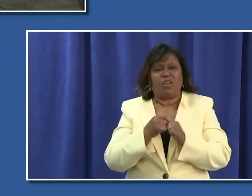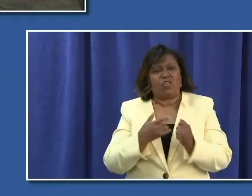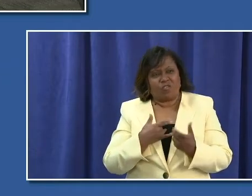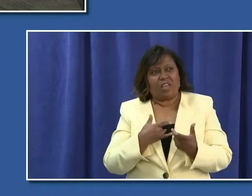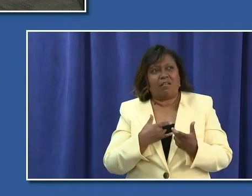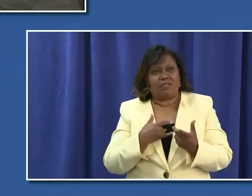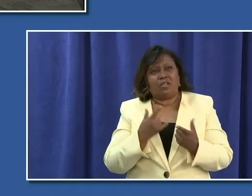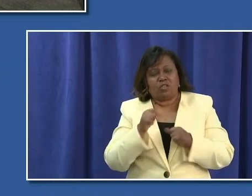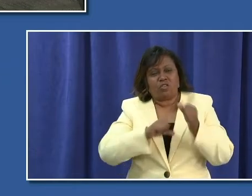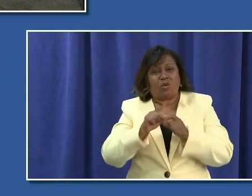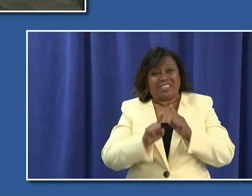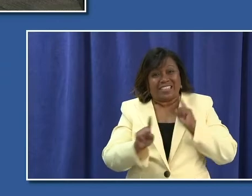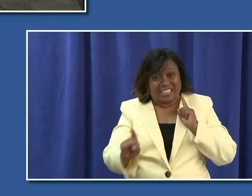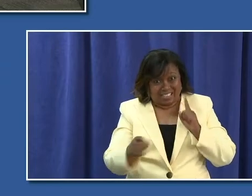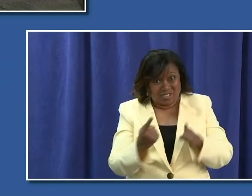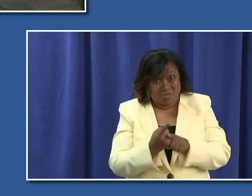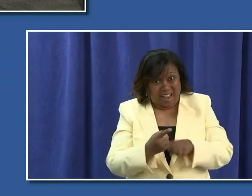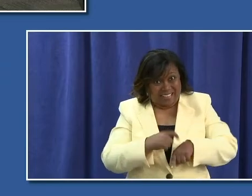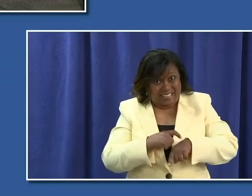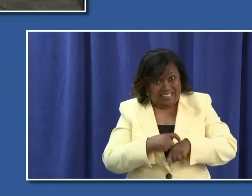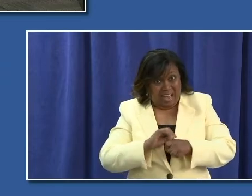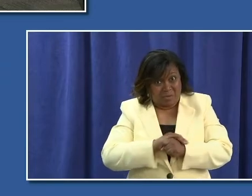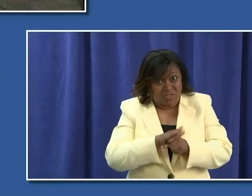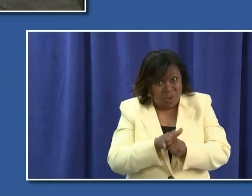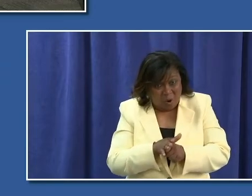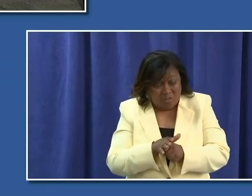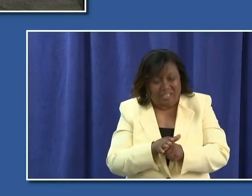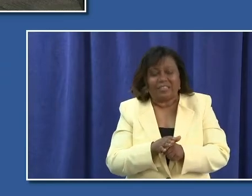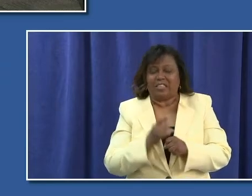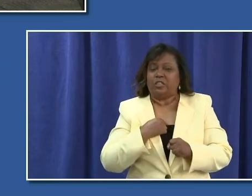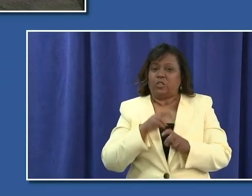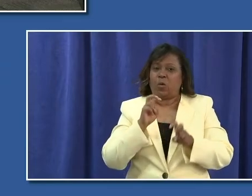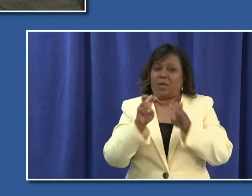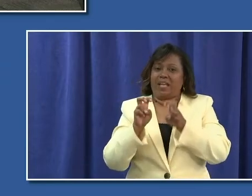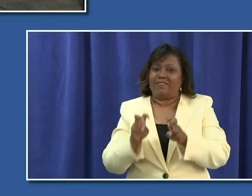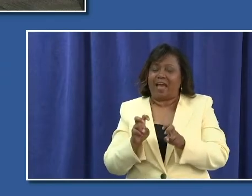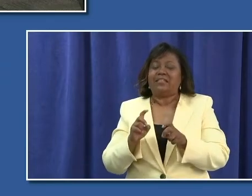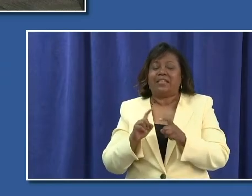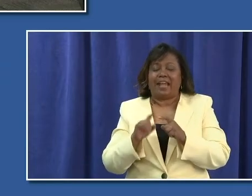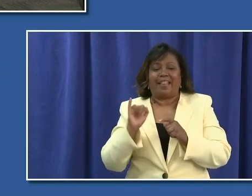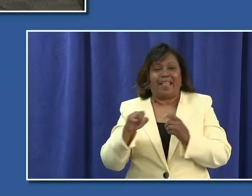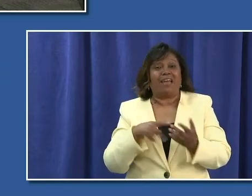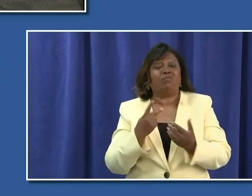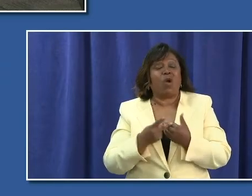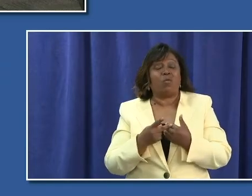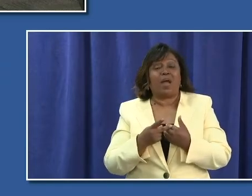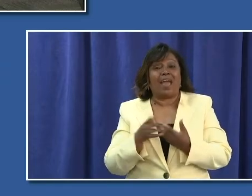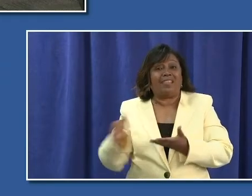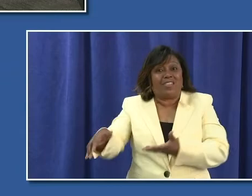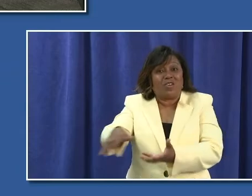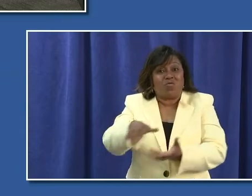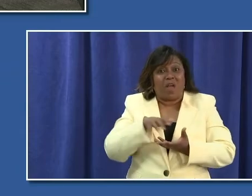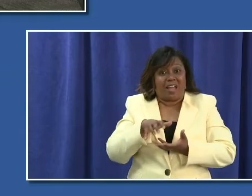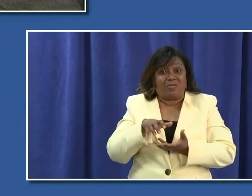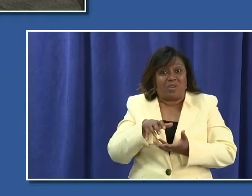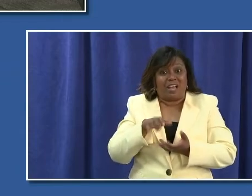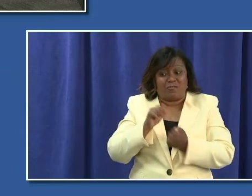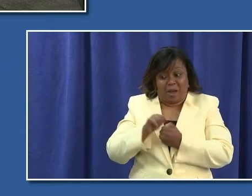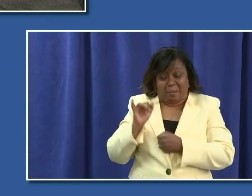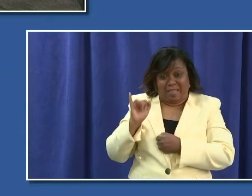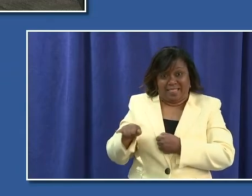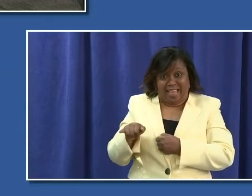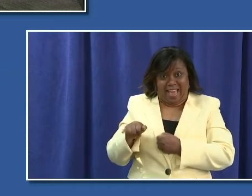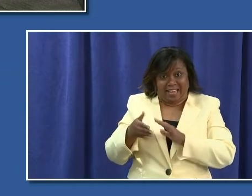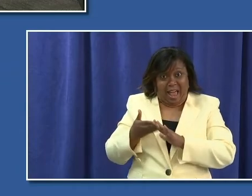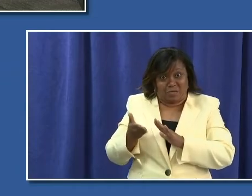feel socially distanced, right, in the time of COVID. And so we are investing in that program. And the revenue that we generate from